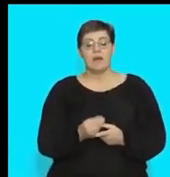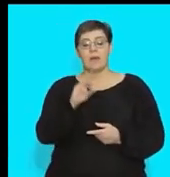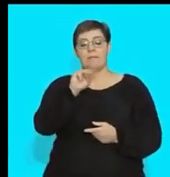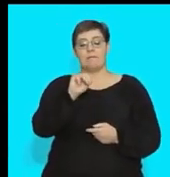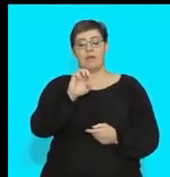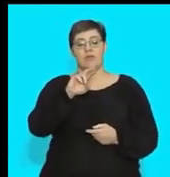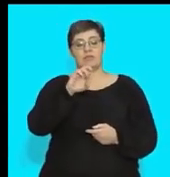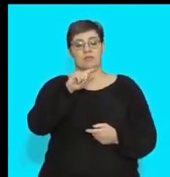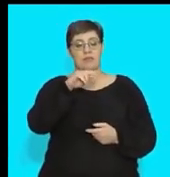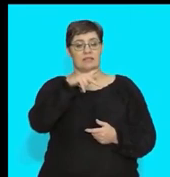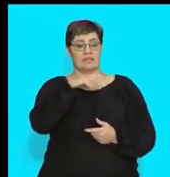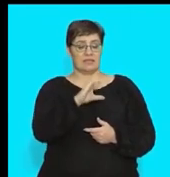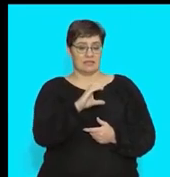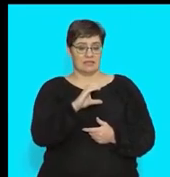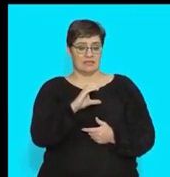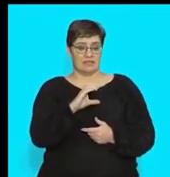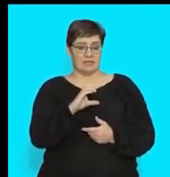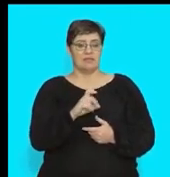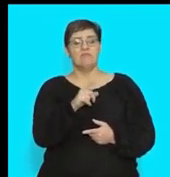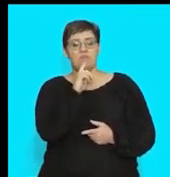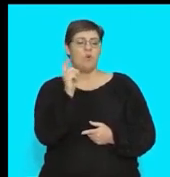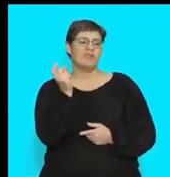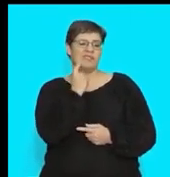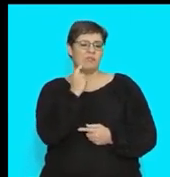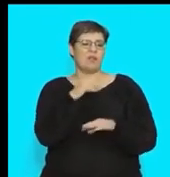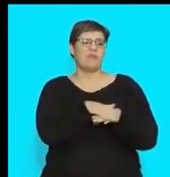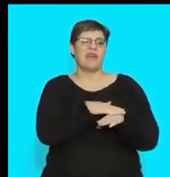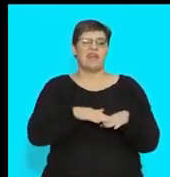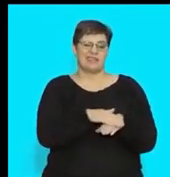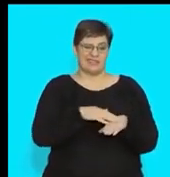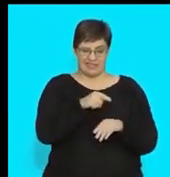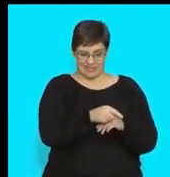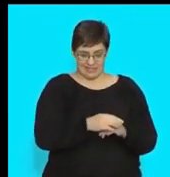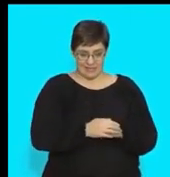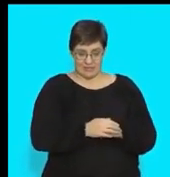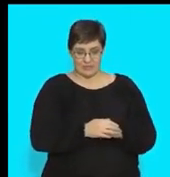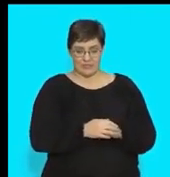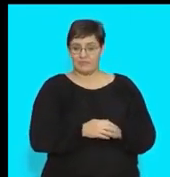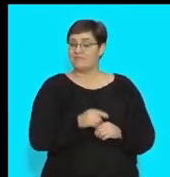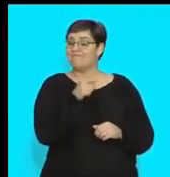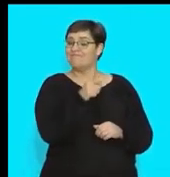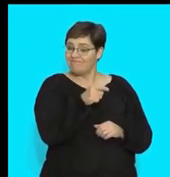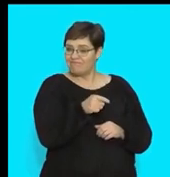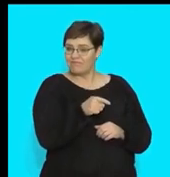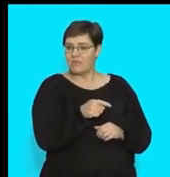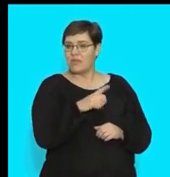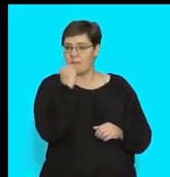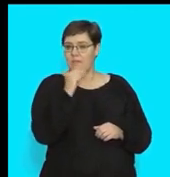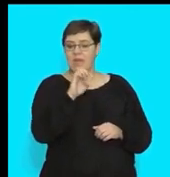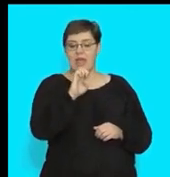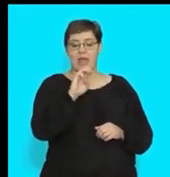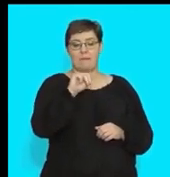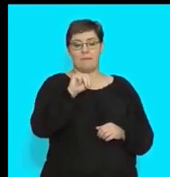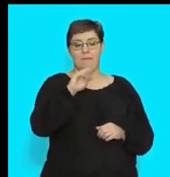meristematic tissue is going to be there. It's simple, basic tissue. Meristematic tissue is what we call our embryonic.